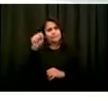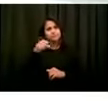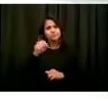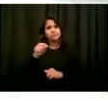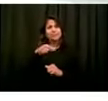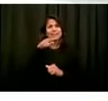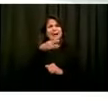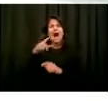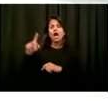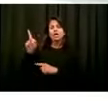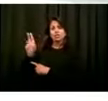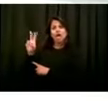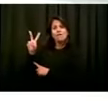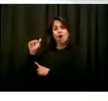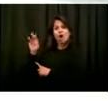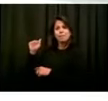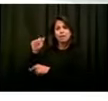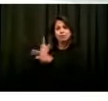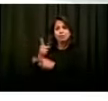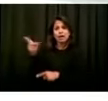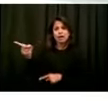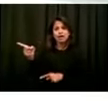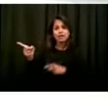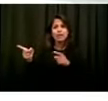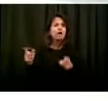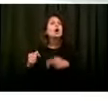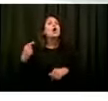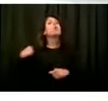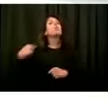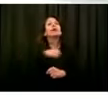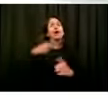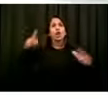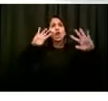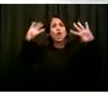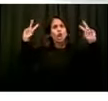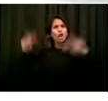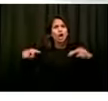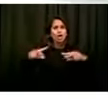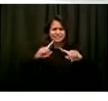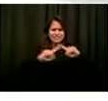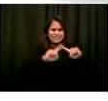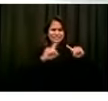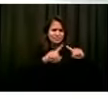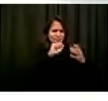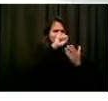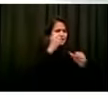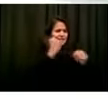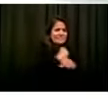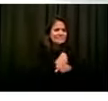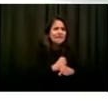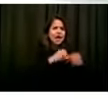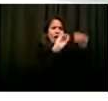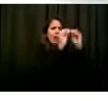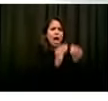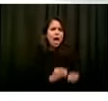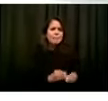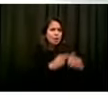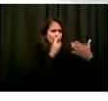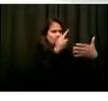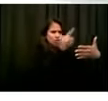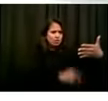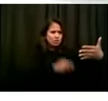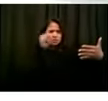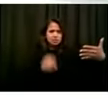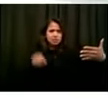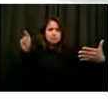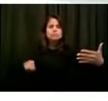add one other piece to this, which is that specifically looking at the cases often gives